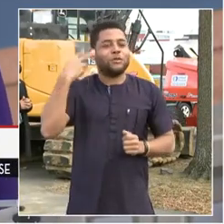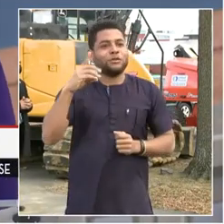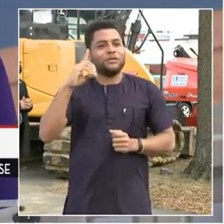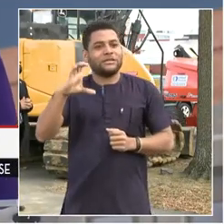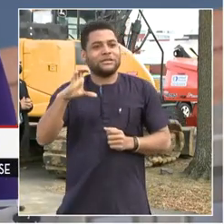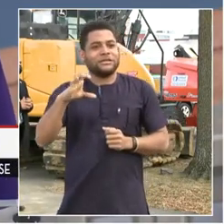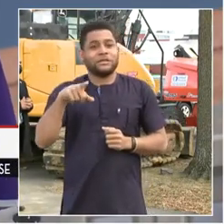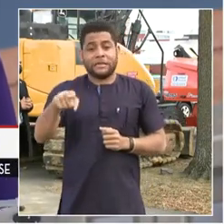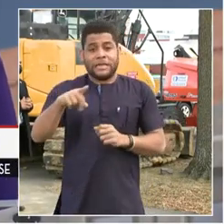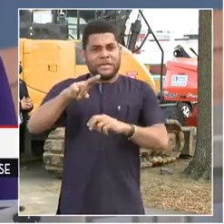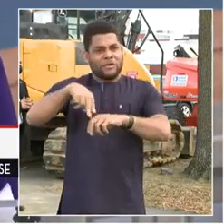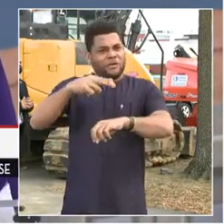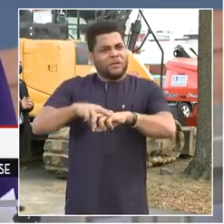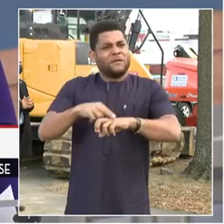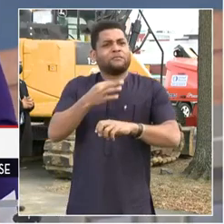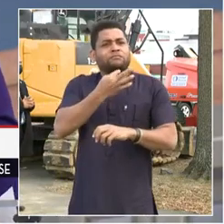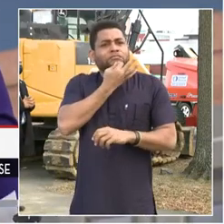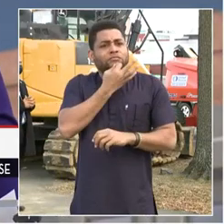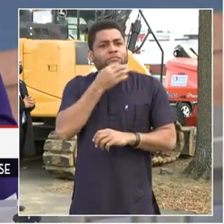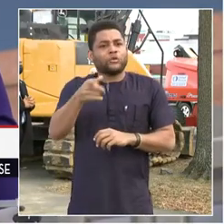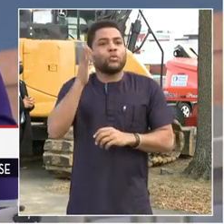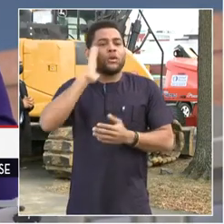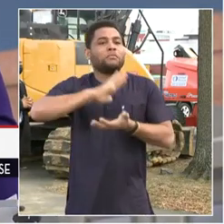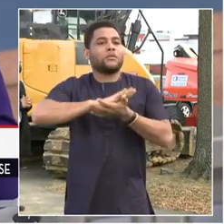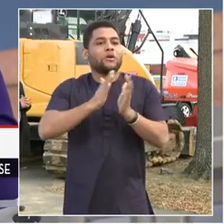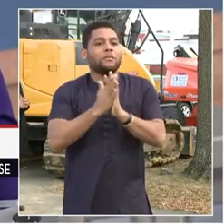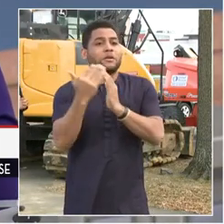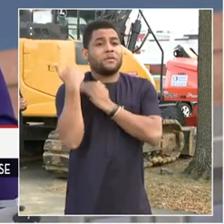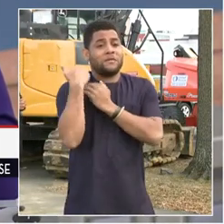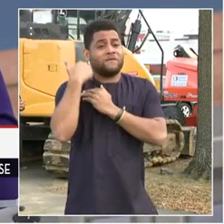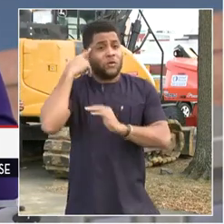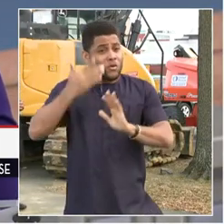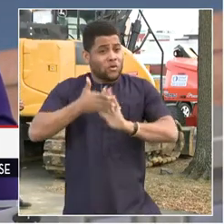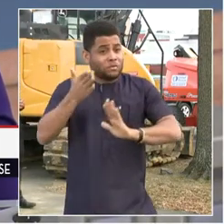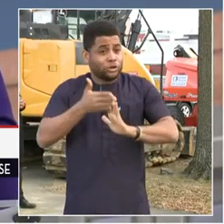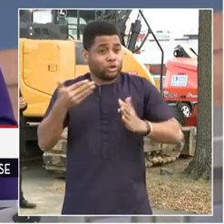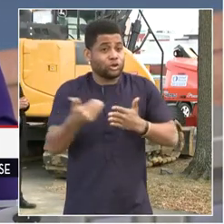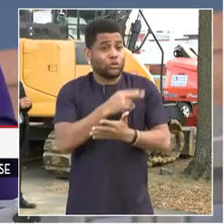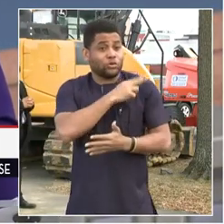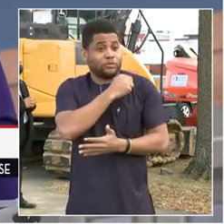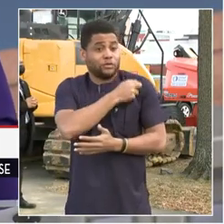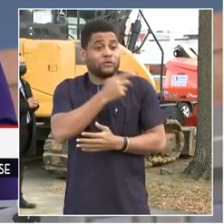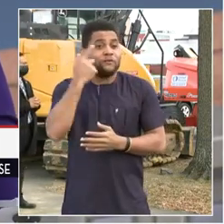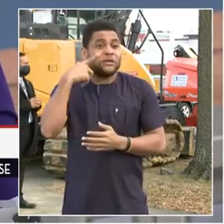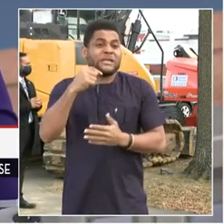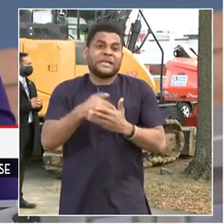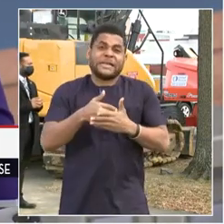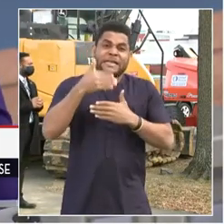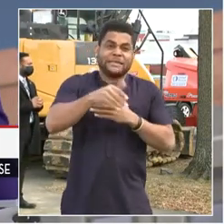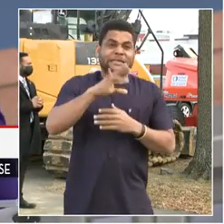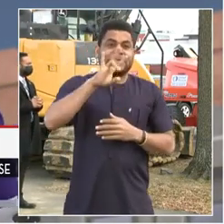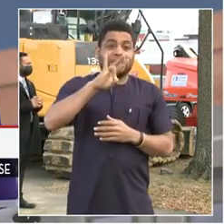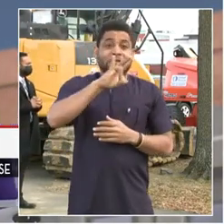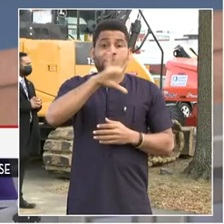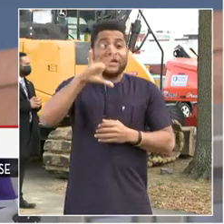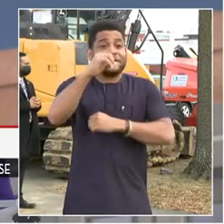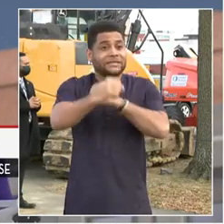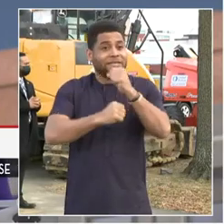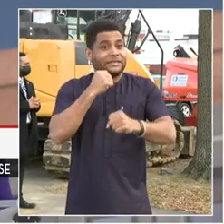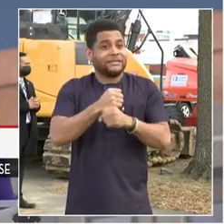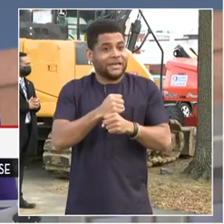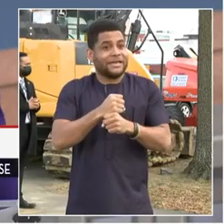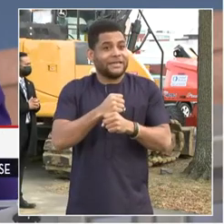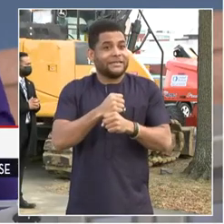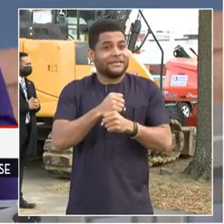who will be responsible for operating the new hospital for the next 75 years. And they are making